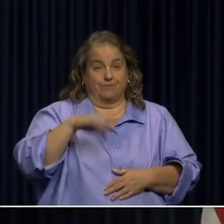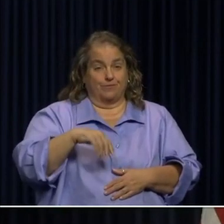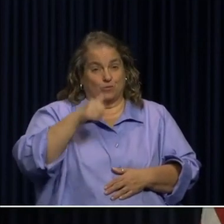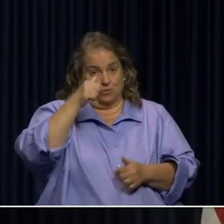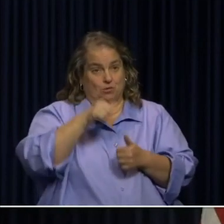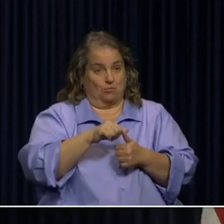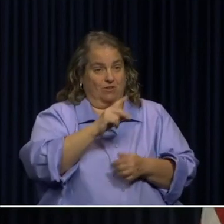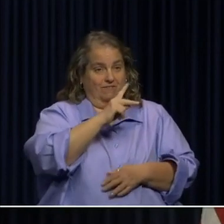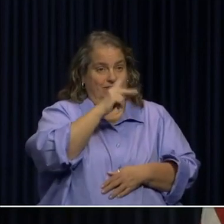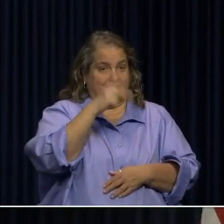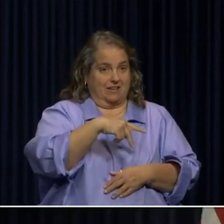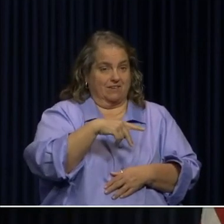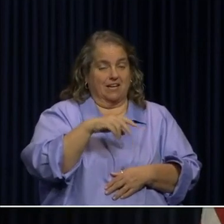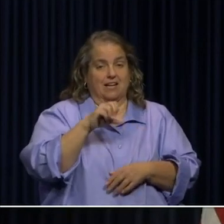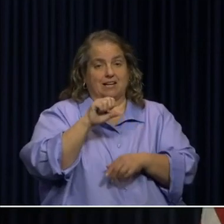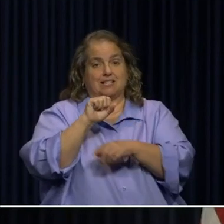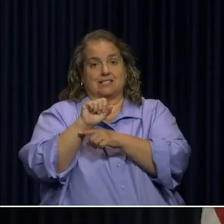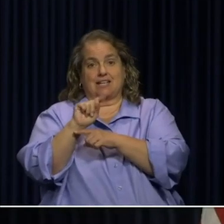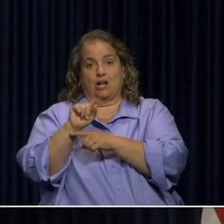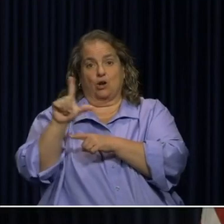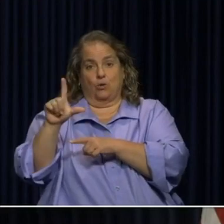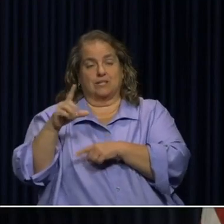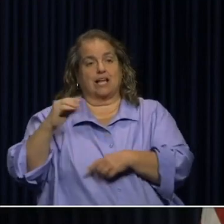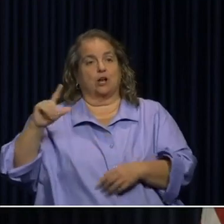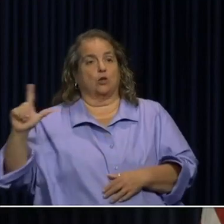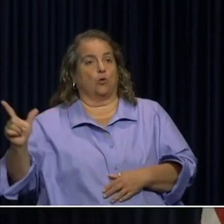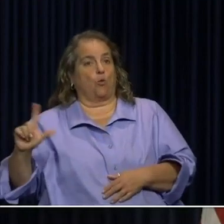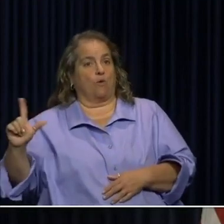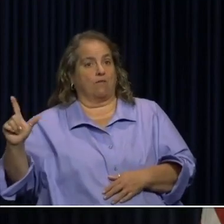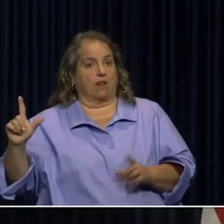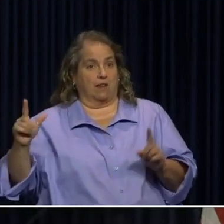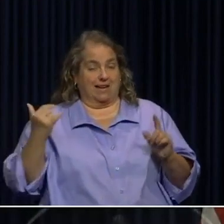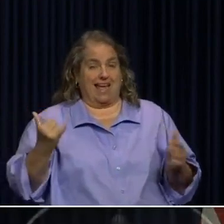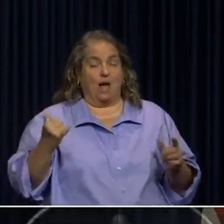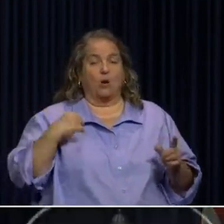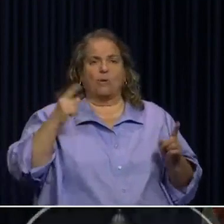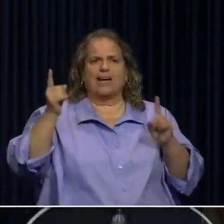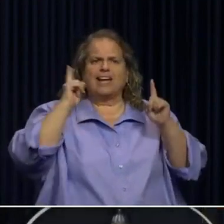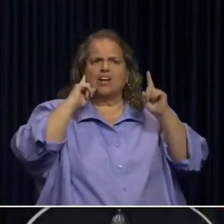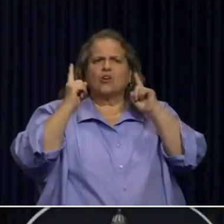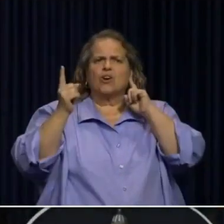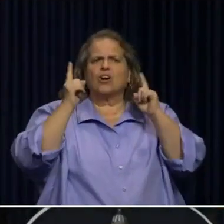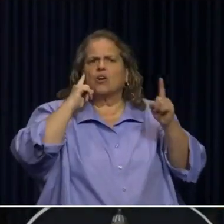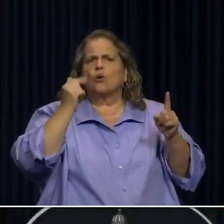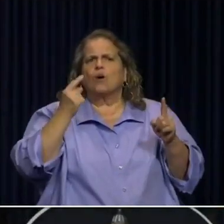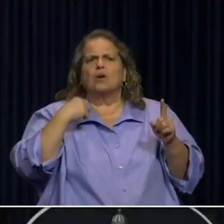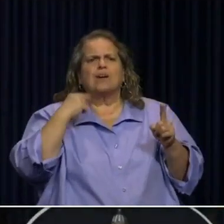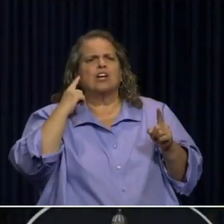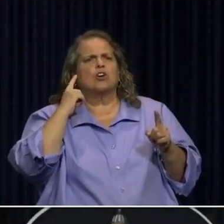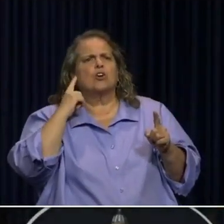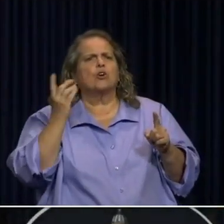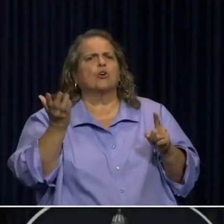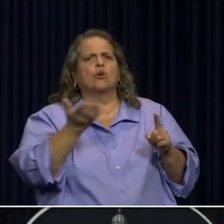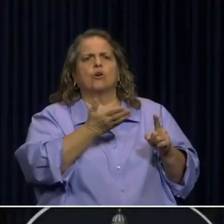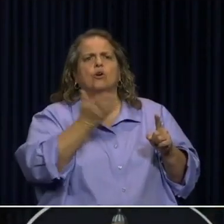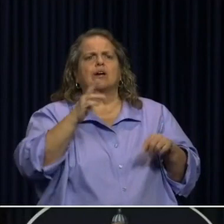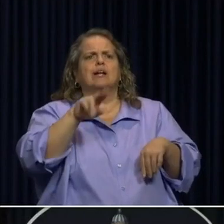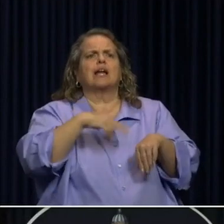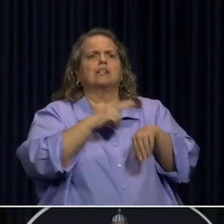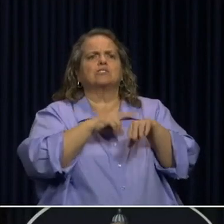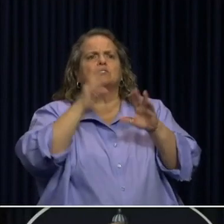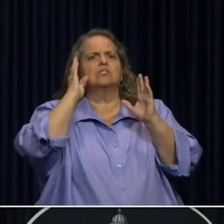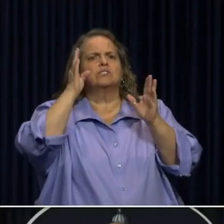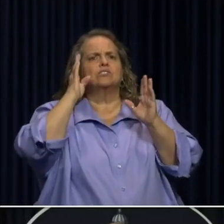Louis, and Louisville, because right now what we're hearing about And there's been a whole lot of national